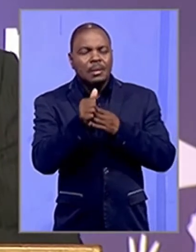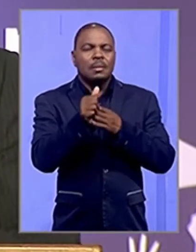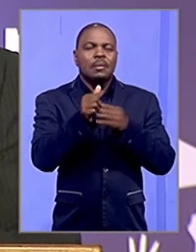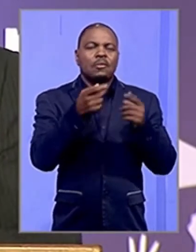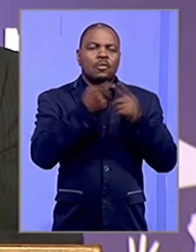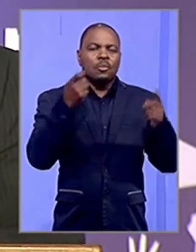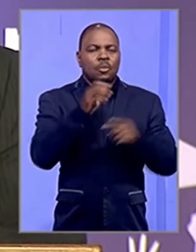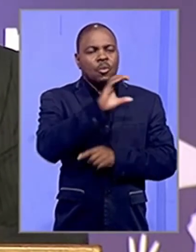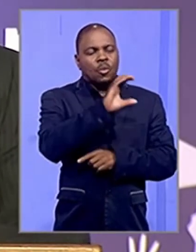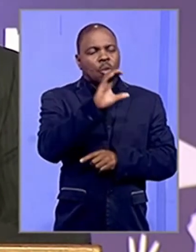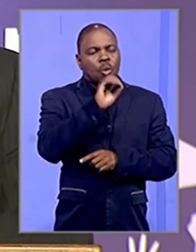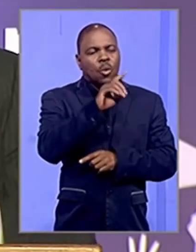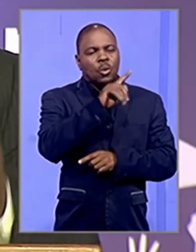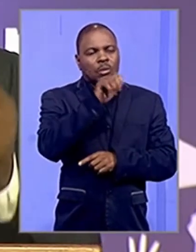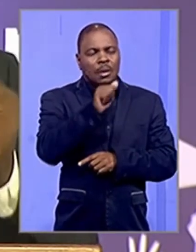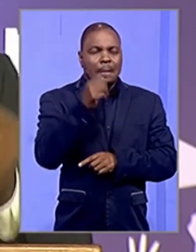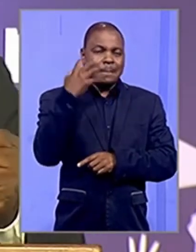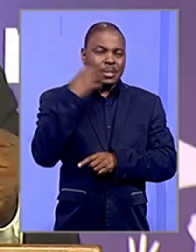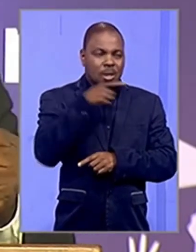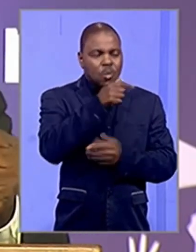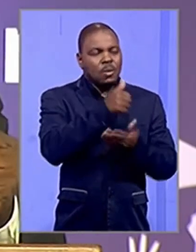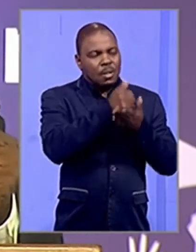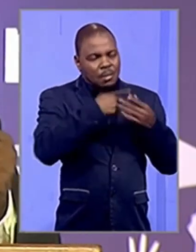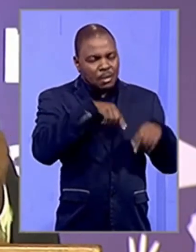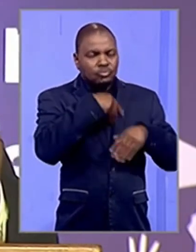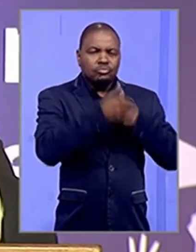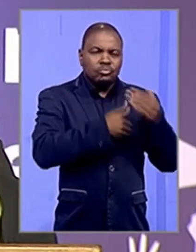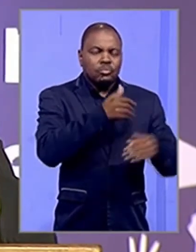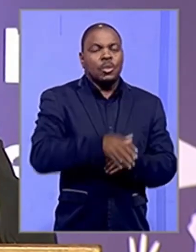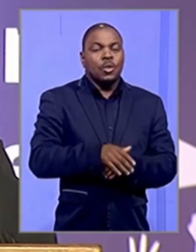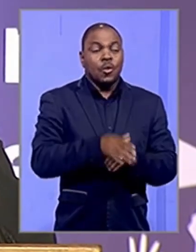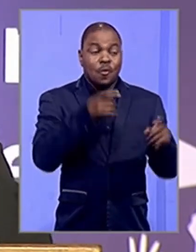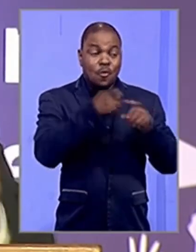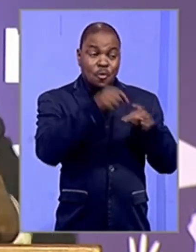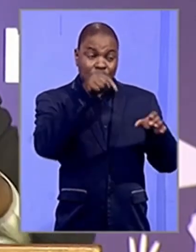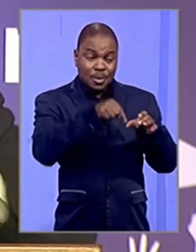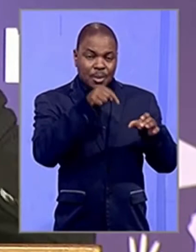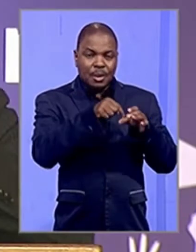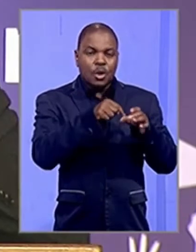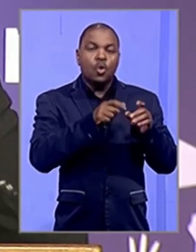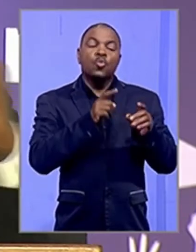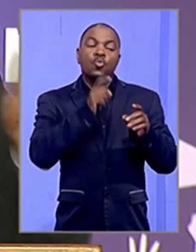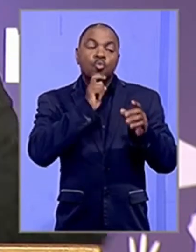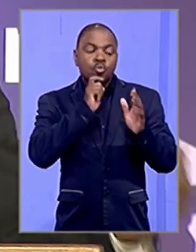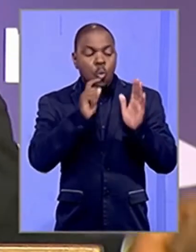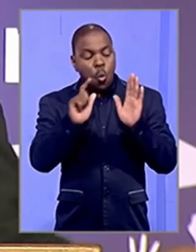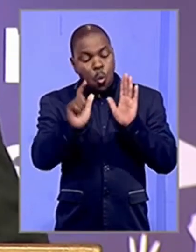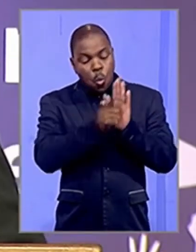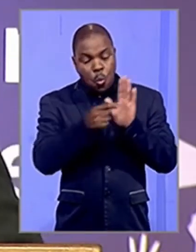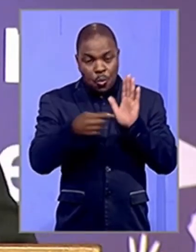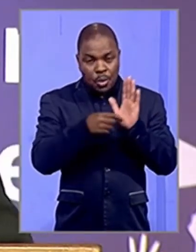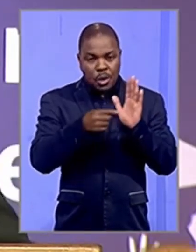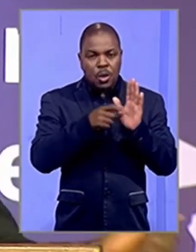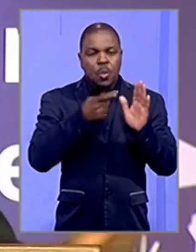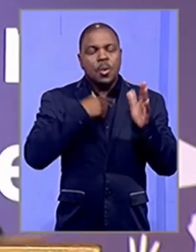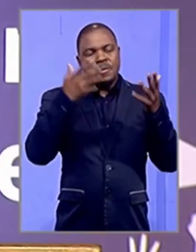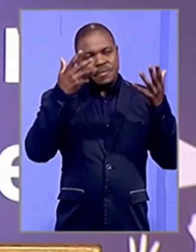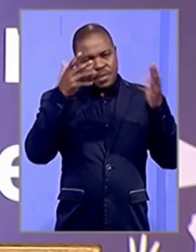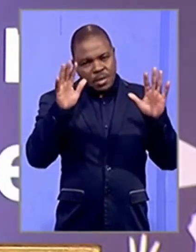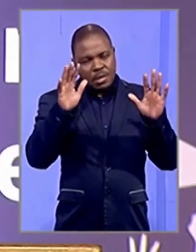of Kgwedi. We were able, through the law, to set aside a number of